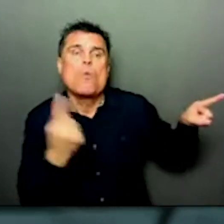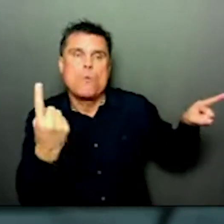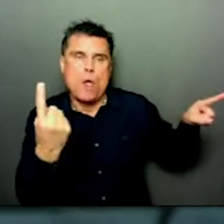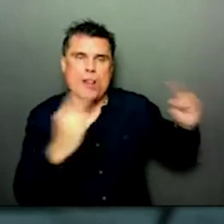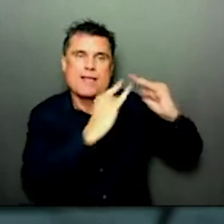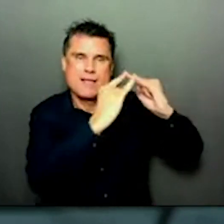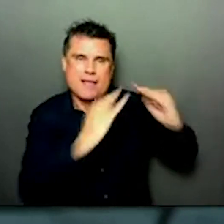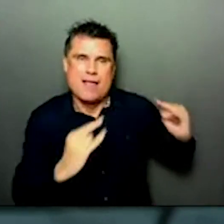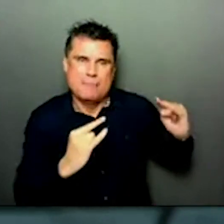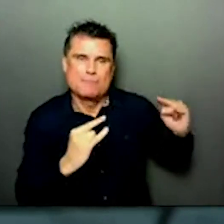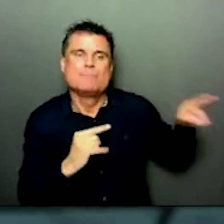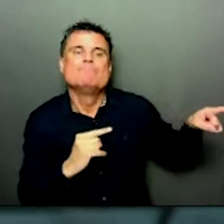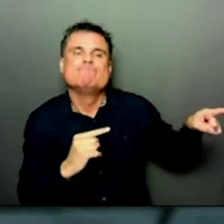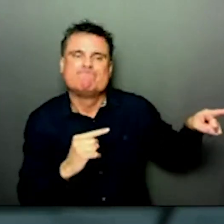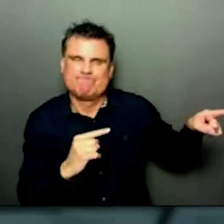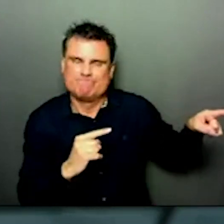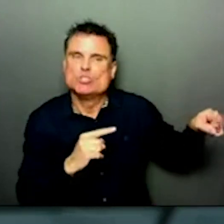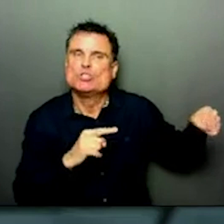fire